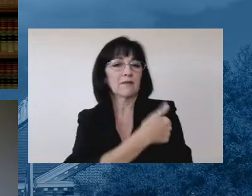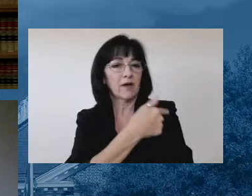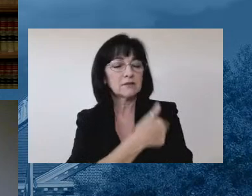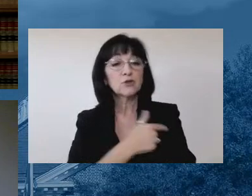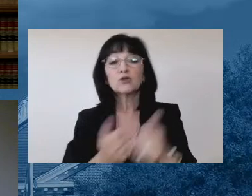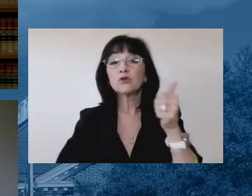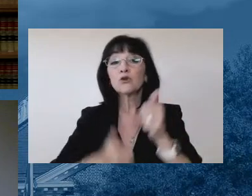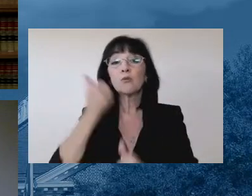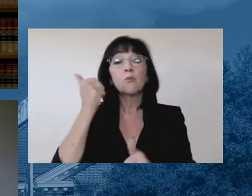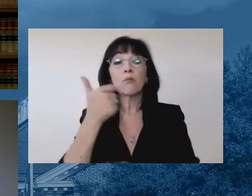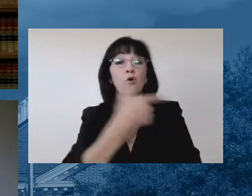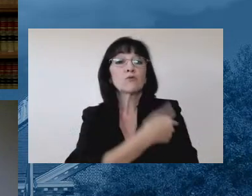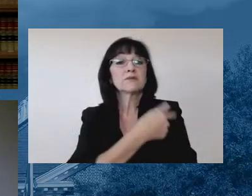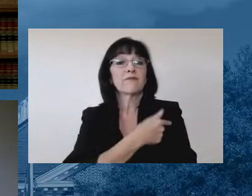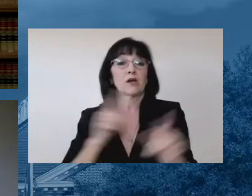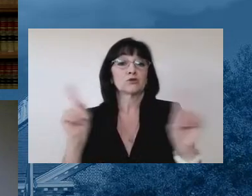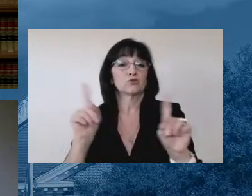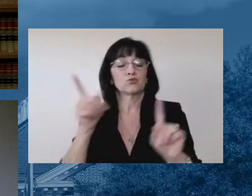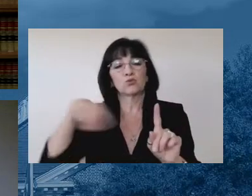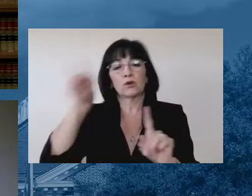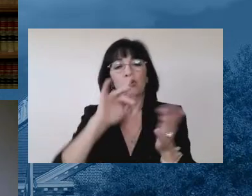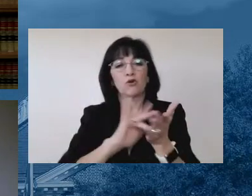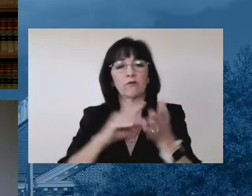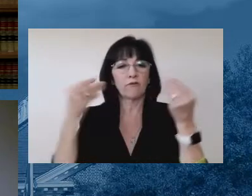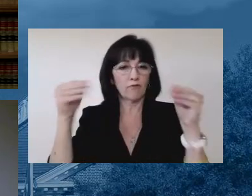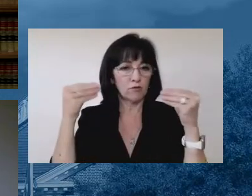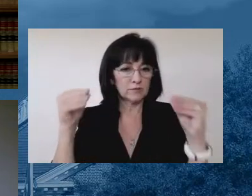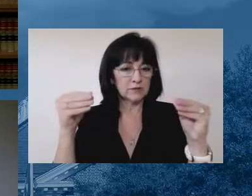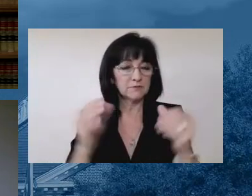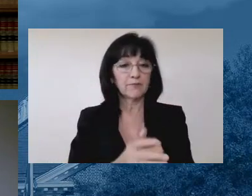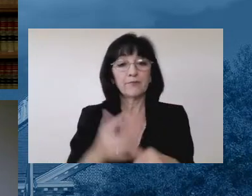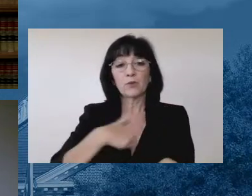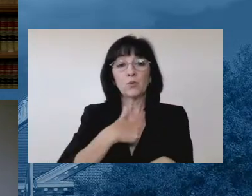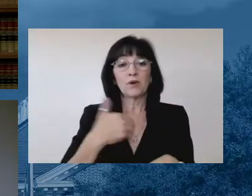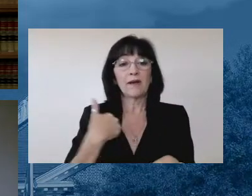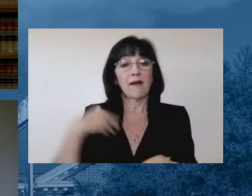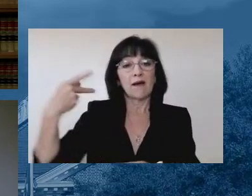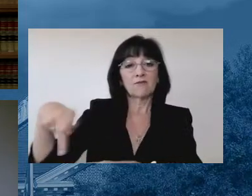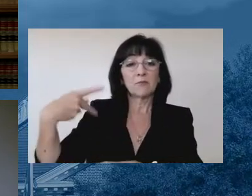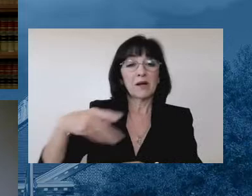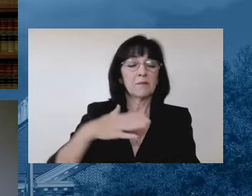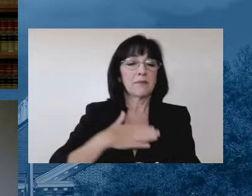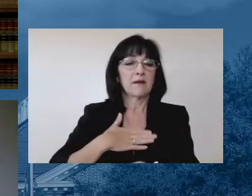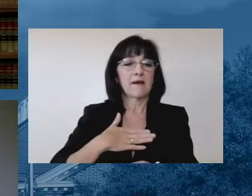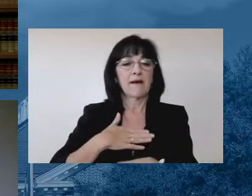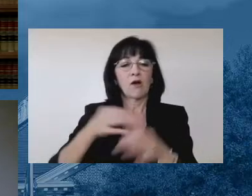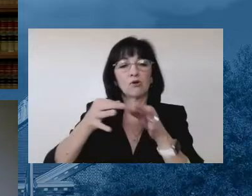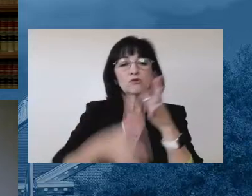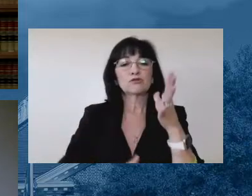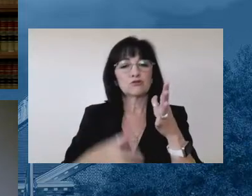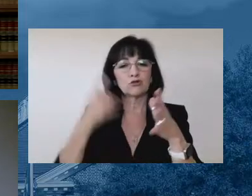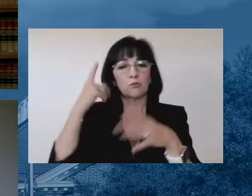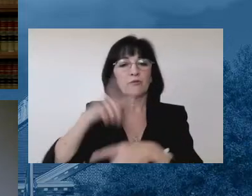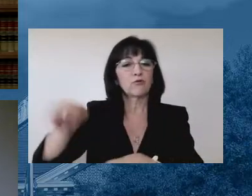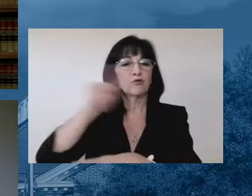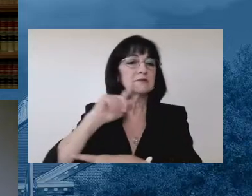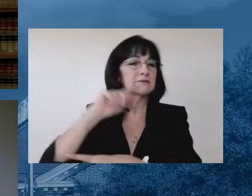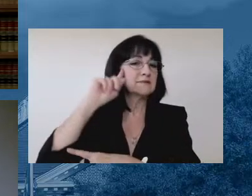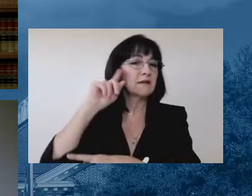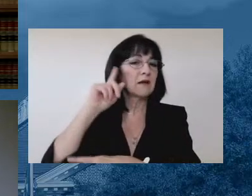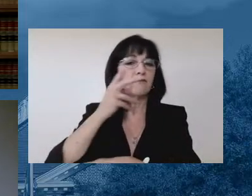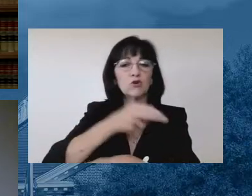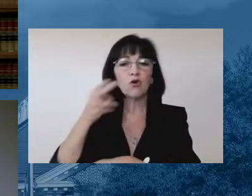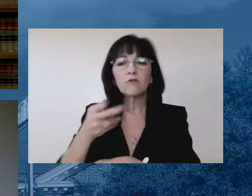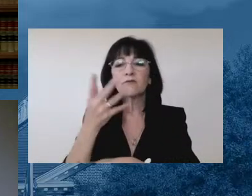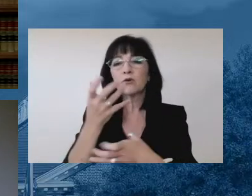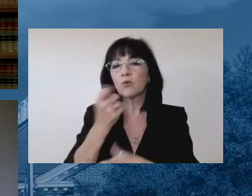pharmacies across our state. And of course, we have Pam, who's our sign language expert for the deaf and hard of hearing.